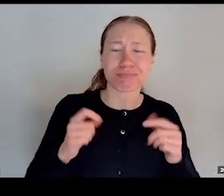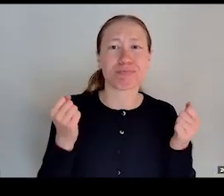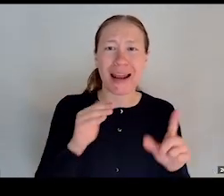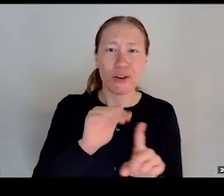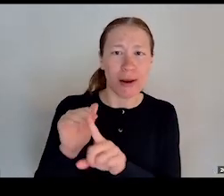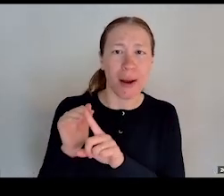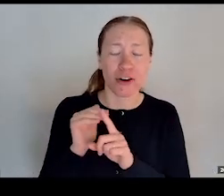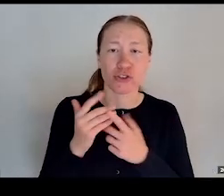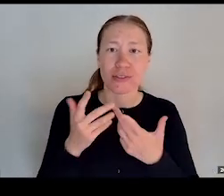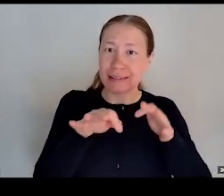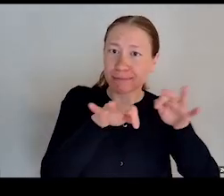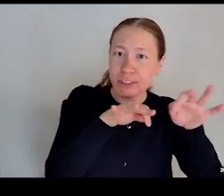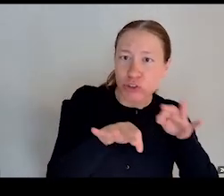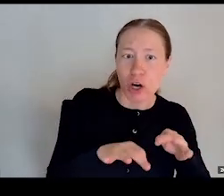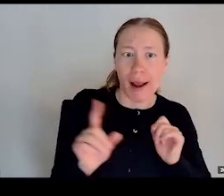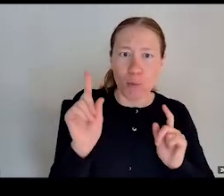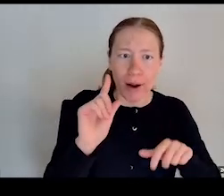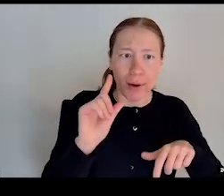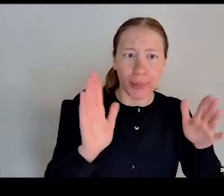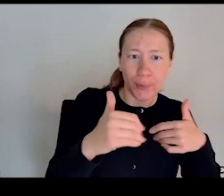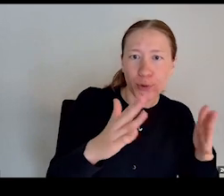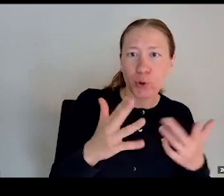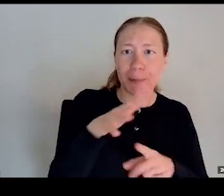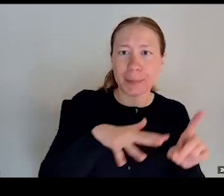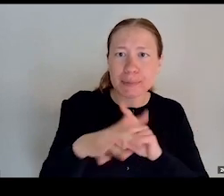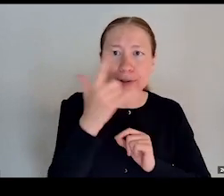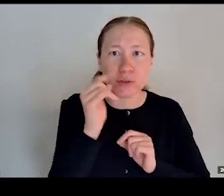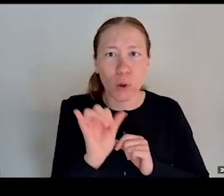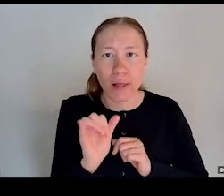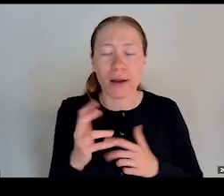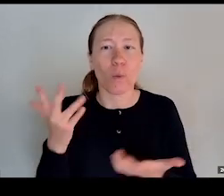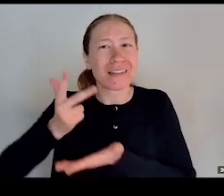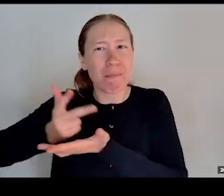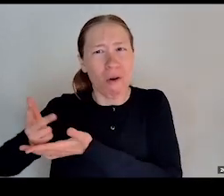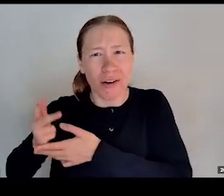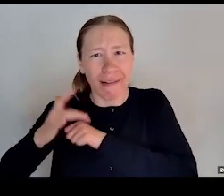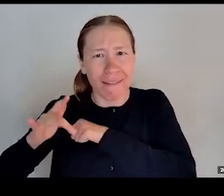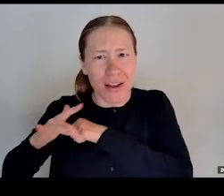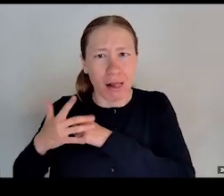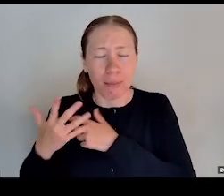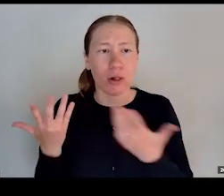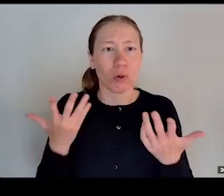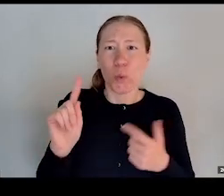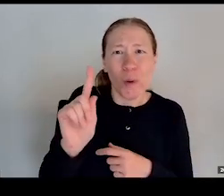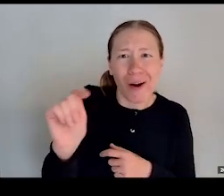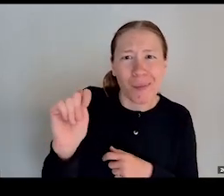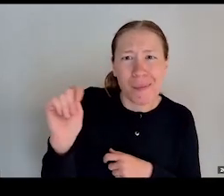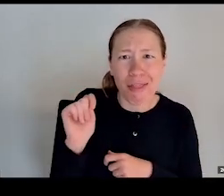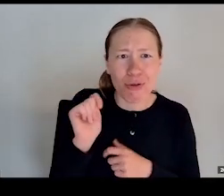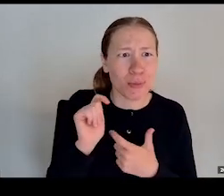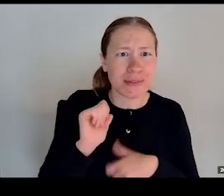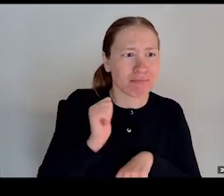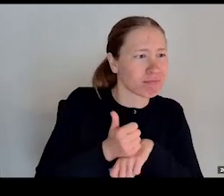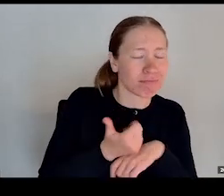the description of the layout of the room or space, what parking is available and nearby, what restrooms are available within the